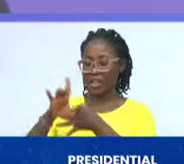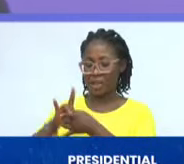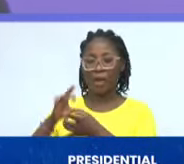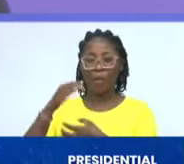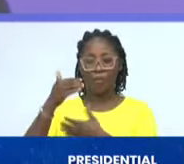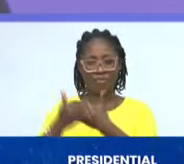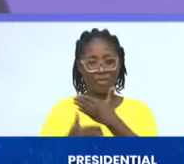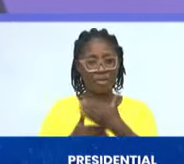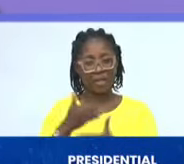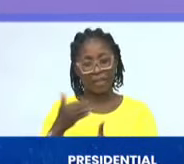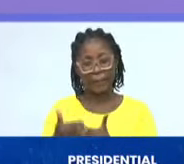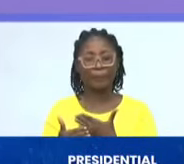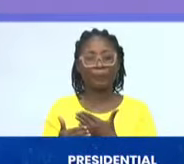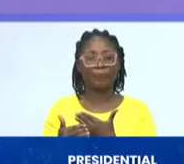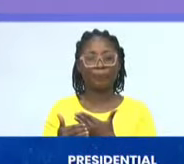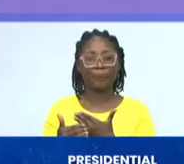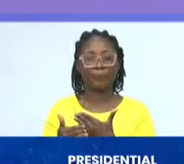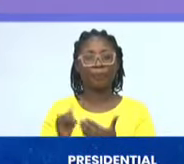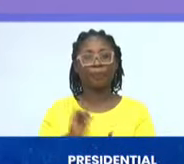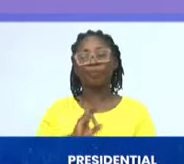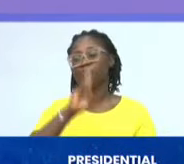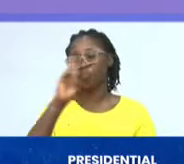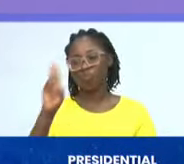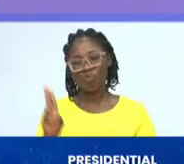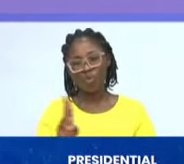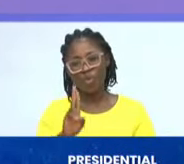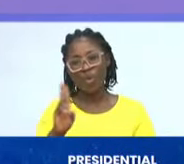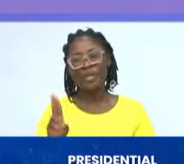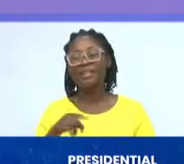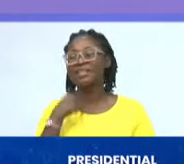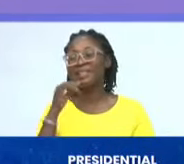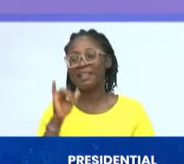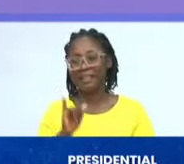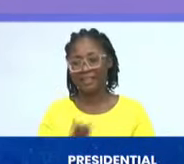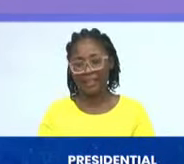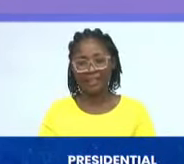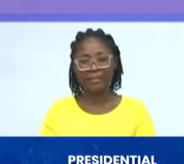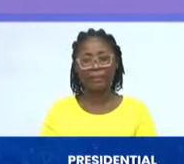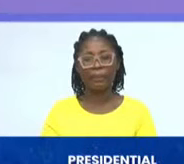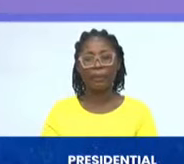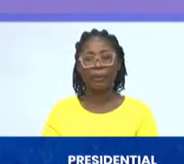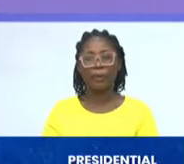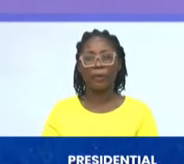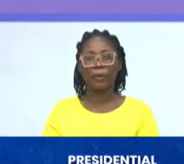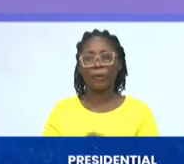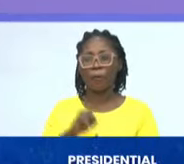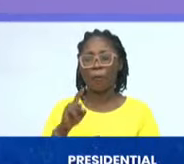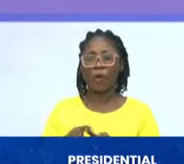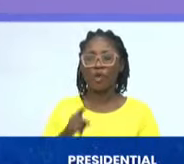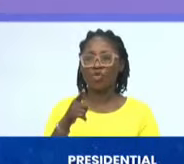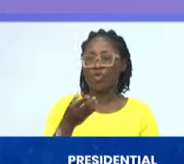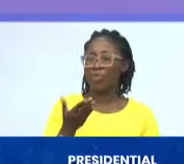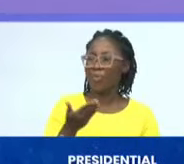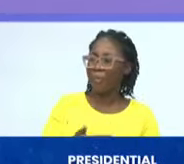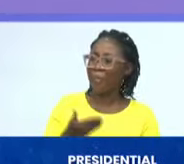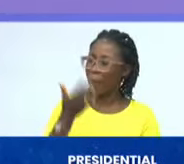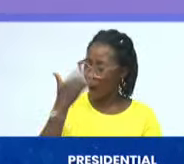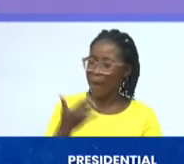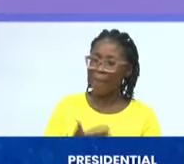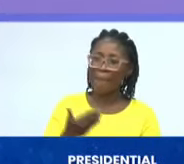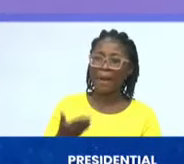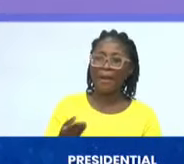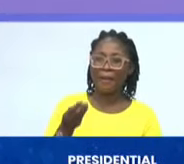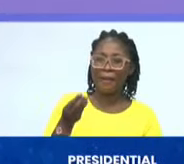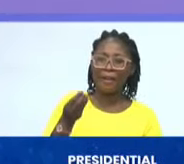processes. I used to say that why buy fuel cheap and buy